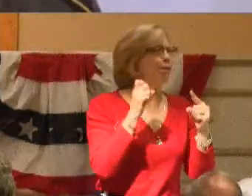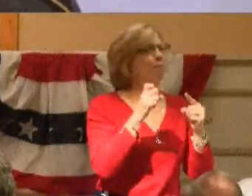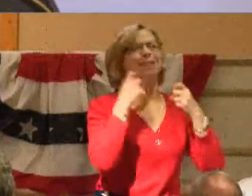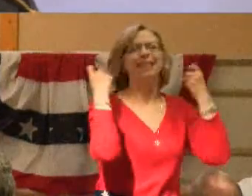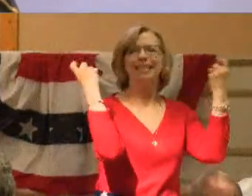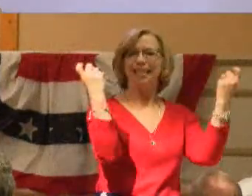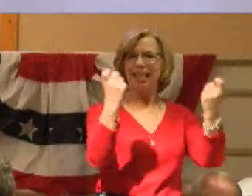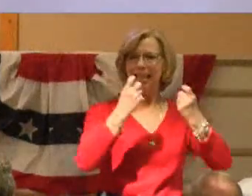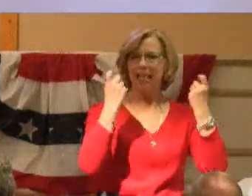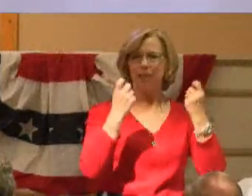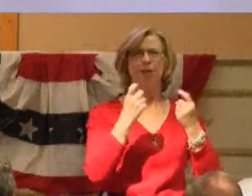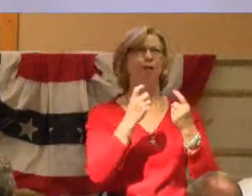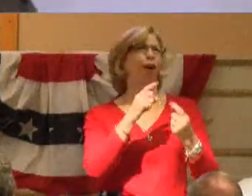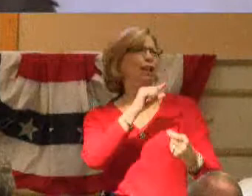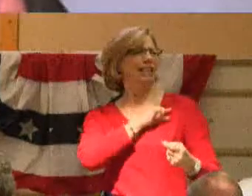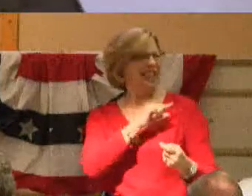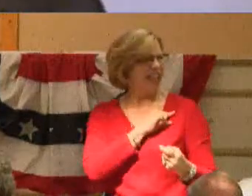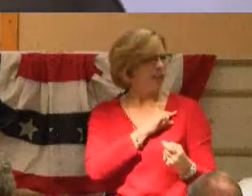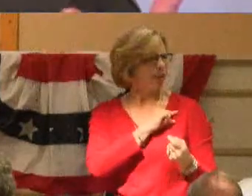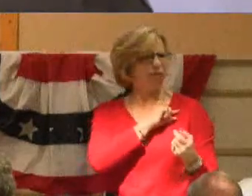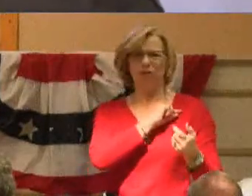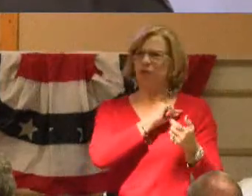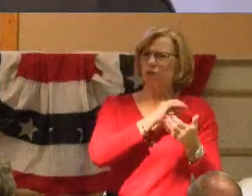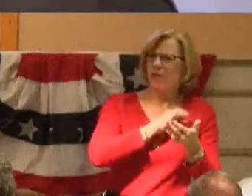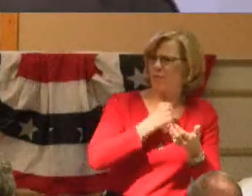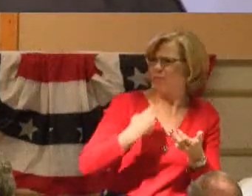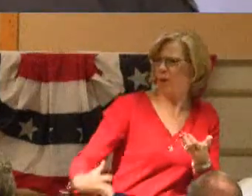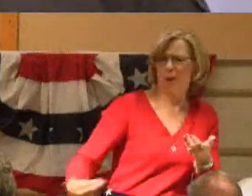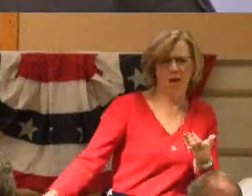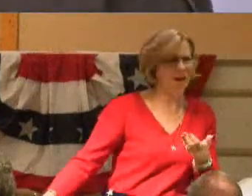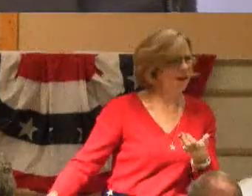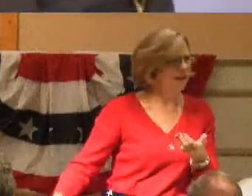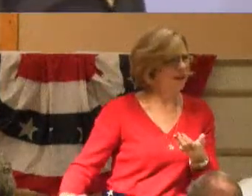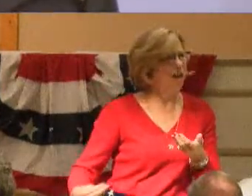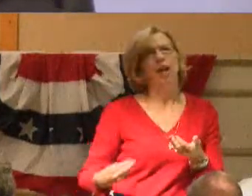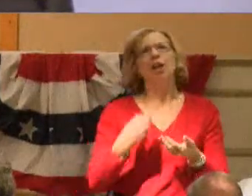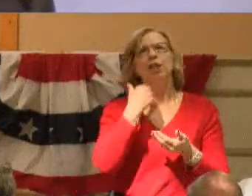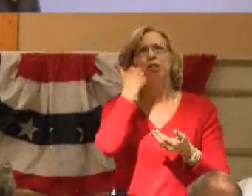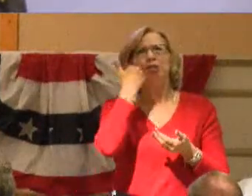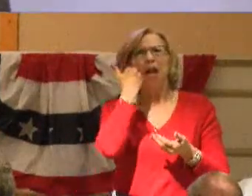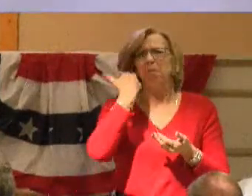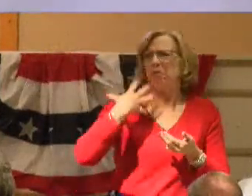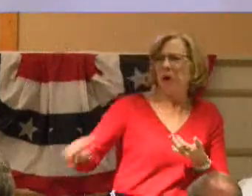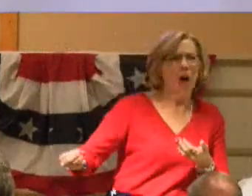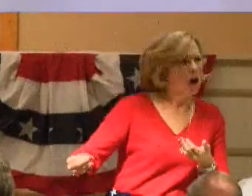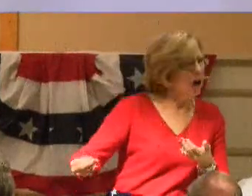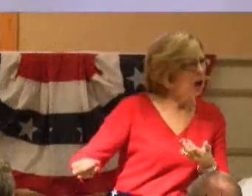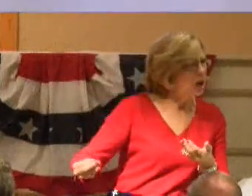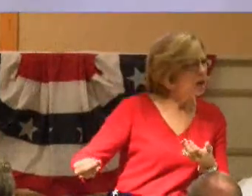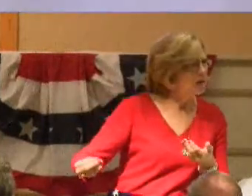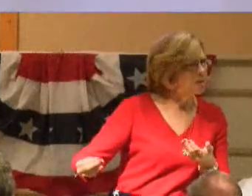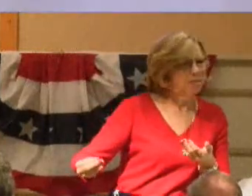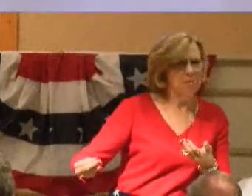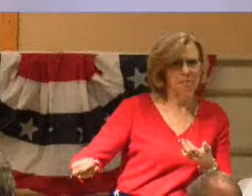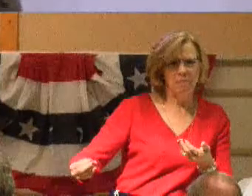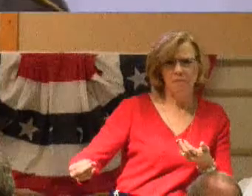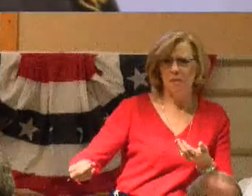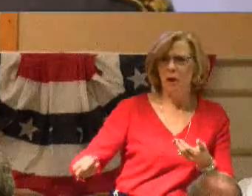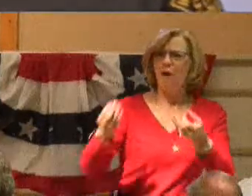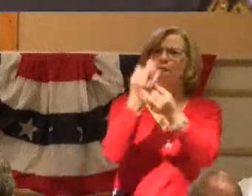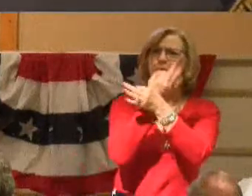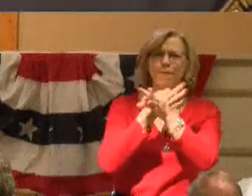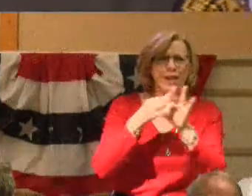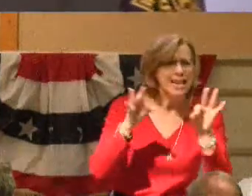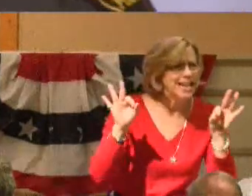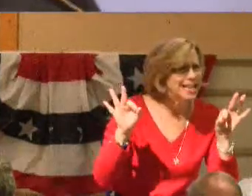freedom from guilt. He gives us a freedom from shame. He gives us a freedom from regret, even. Friend,